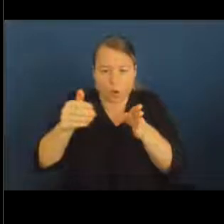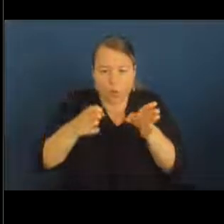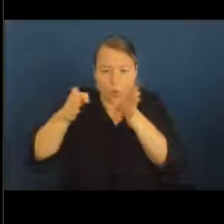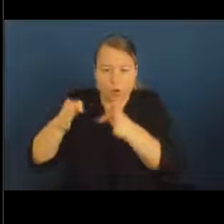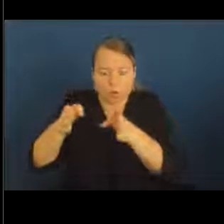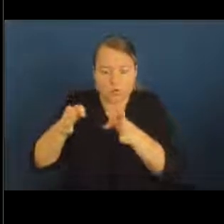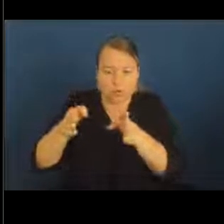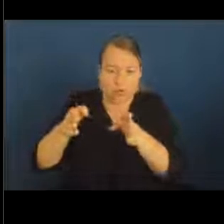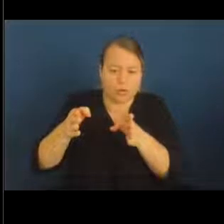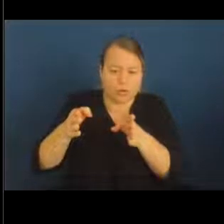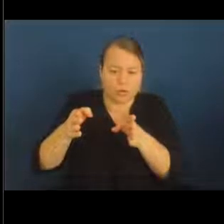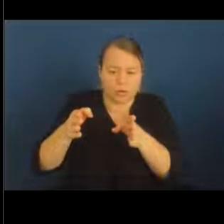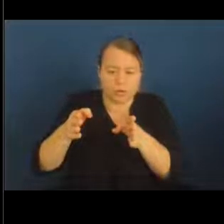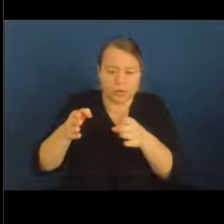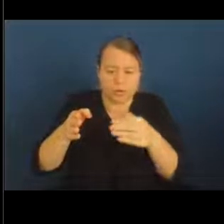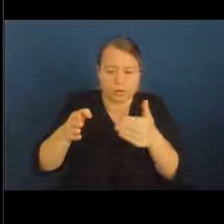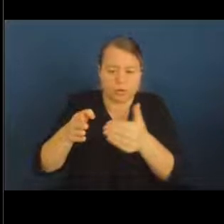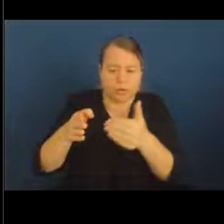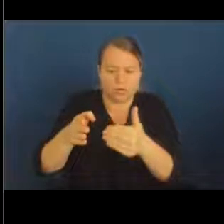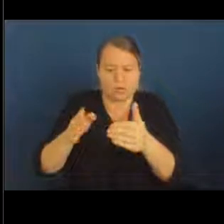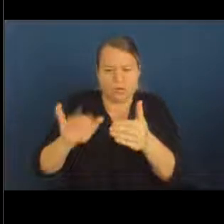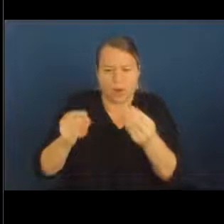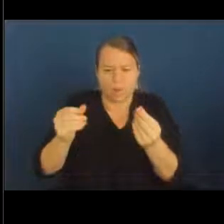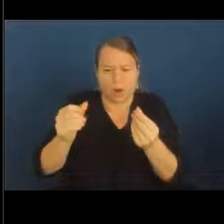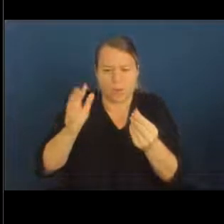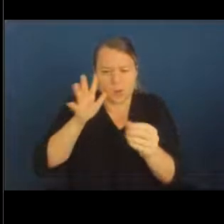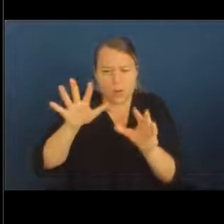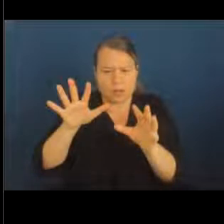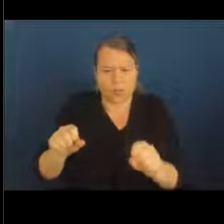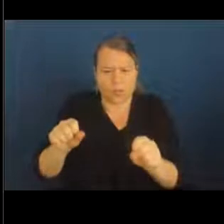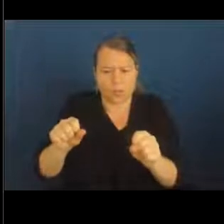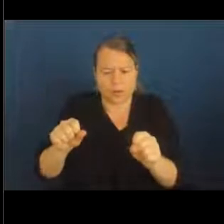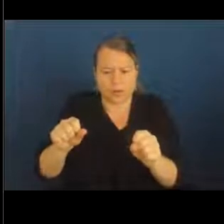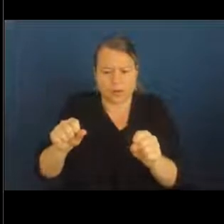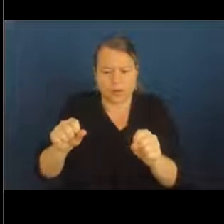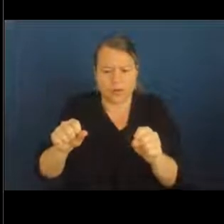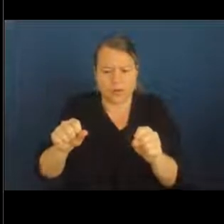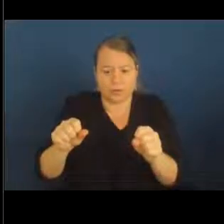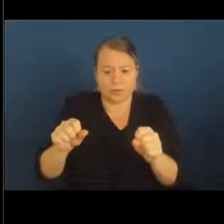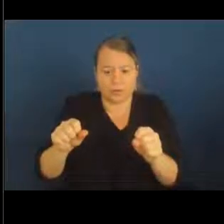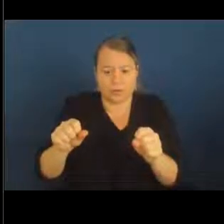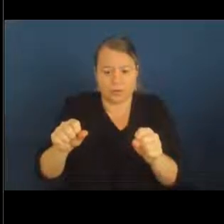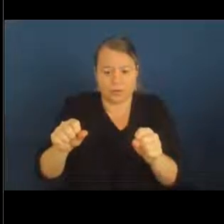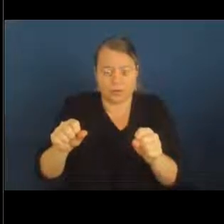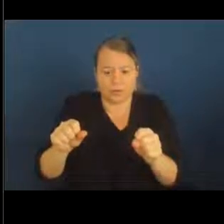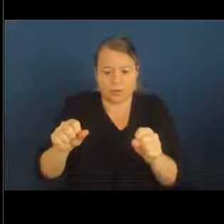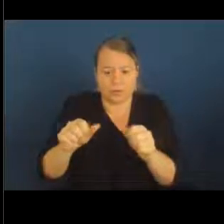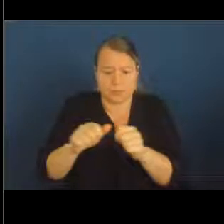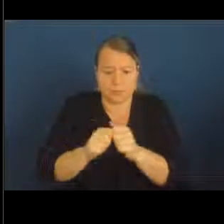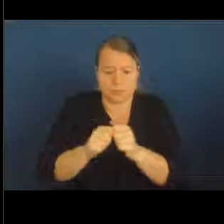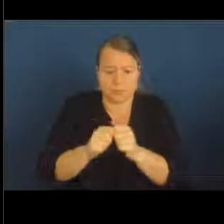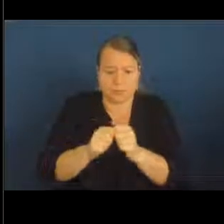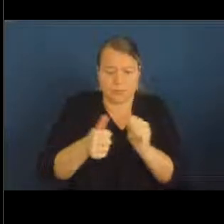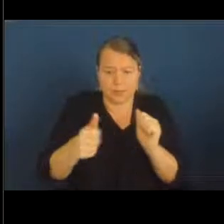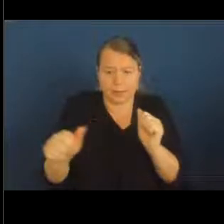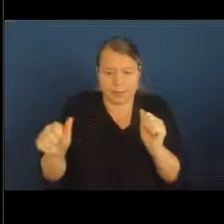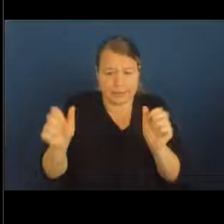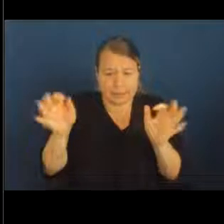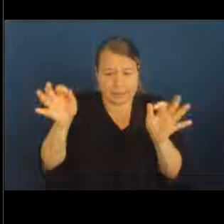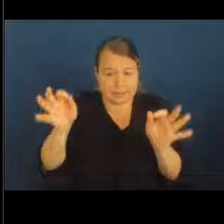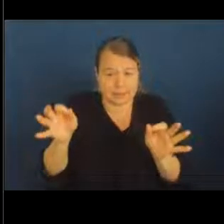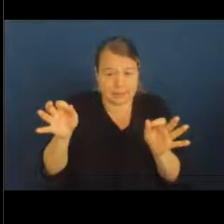acquired there. And is there any determination as yet as